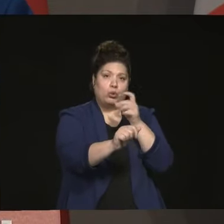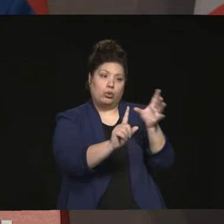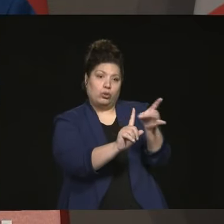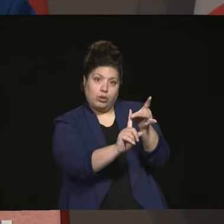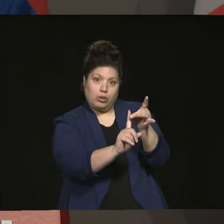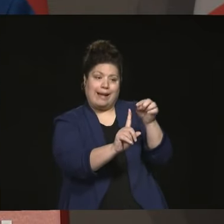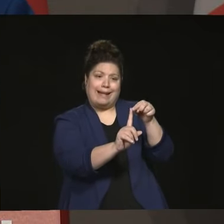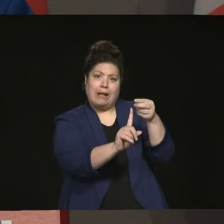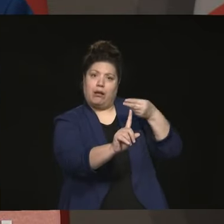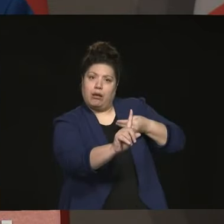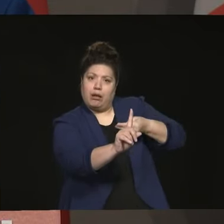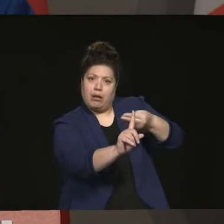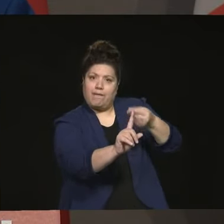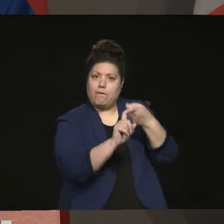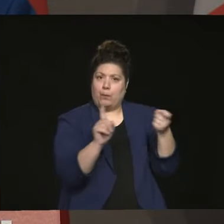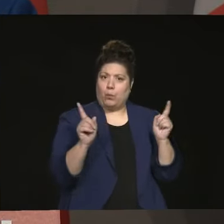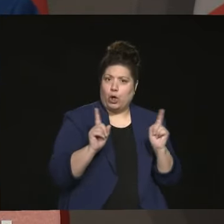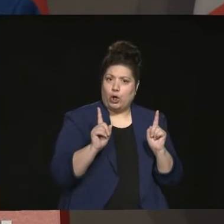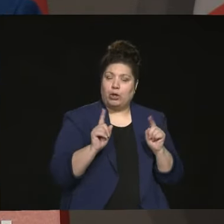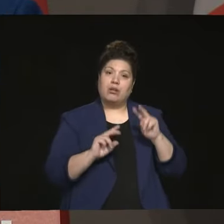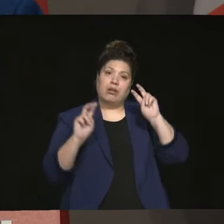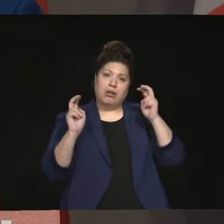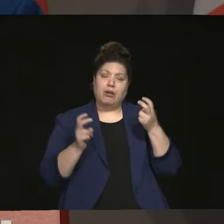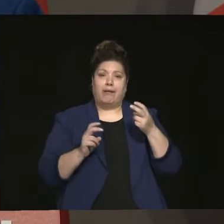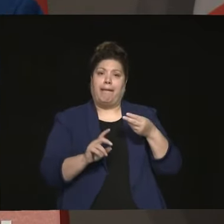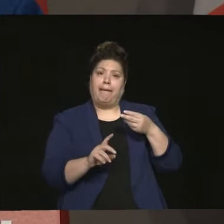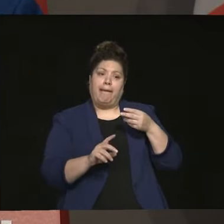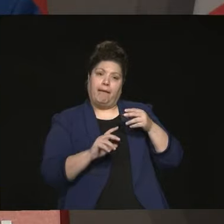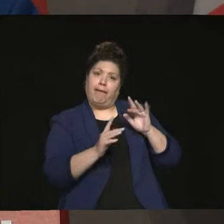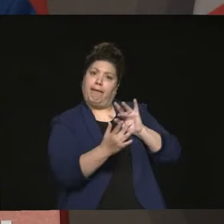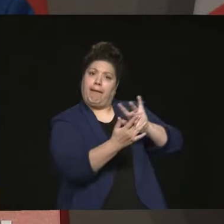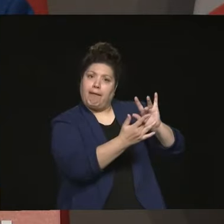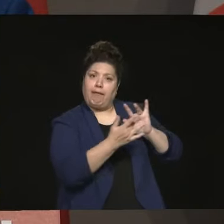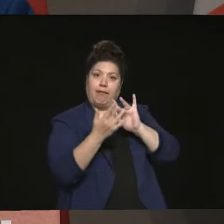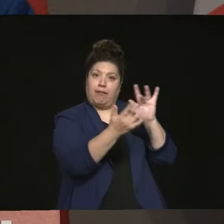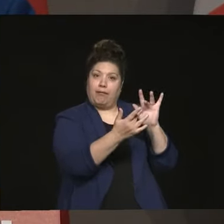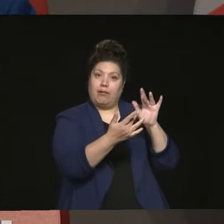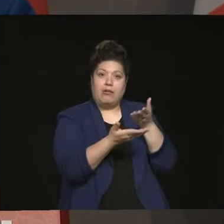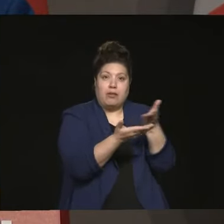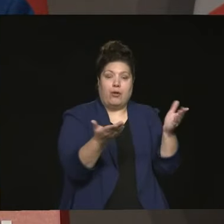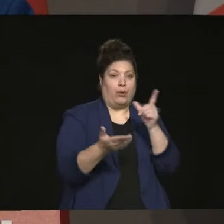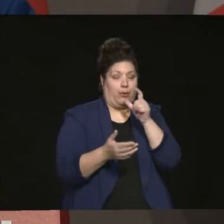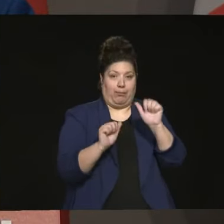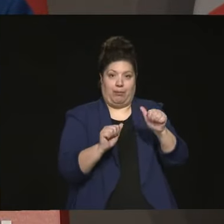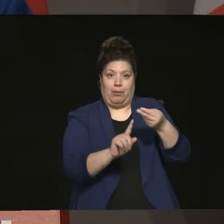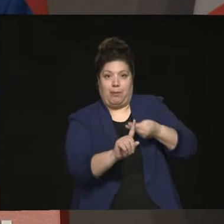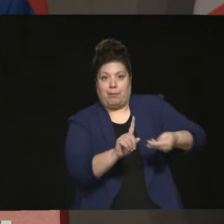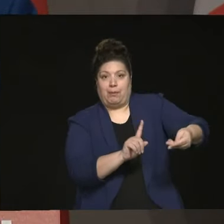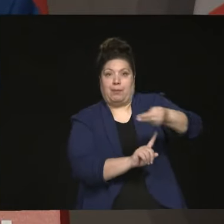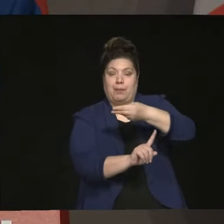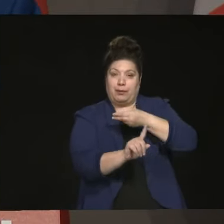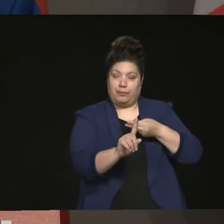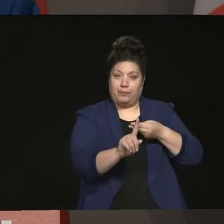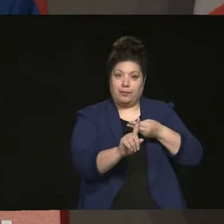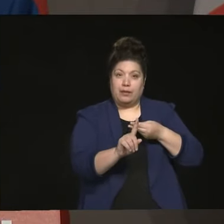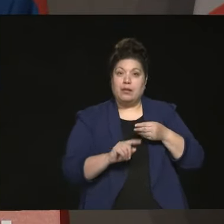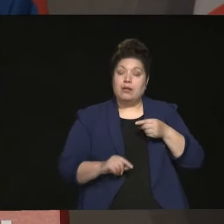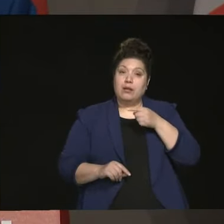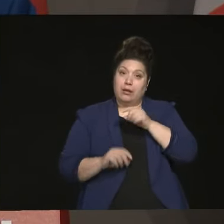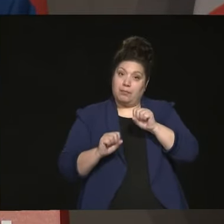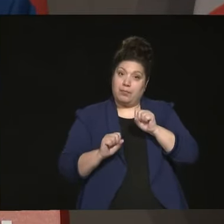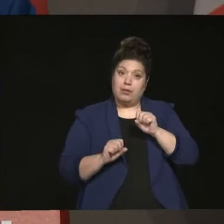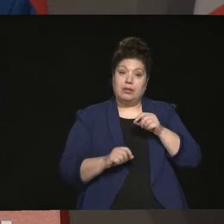gens contact tracing contagieux with people avec des who gens are qu'ils ont pu contagious, rencontrer au cours des derniers to follow up jours, on des people dernières that they may semaines. have Donc, par exemple, encountered c'est un travail qui in the peut se last